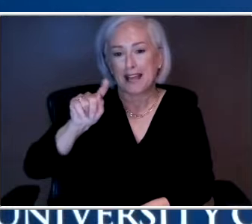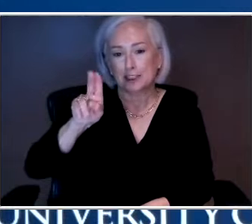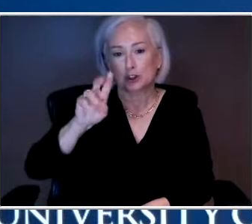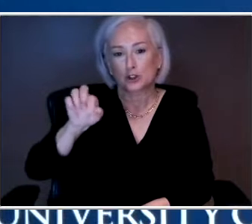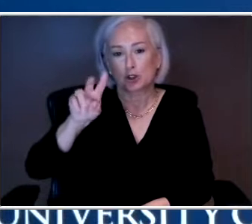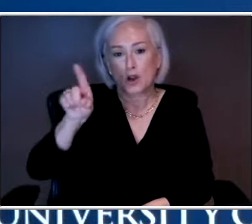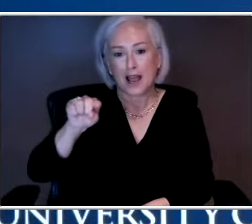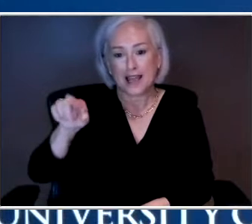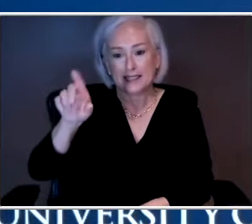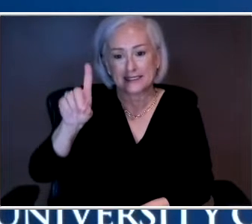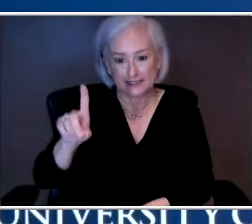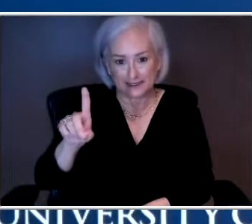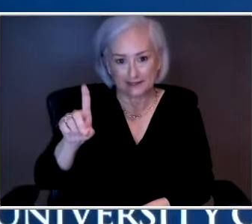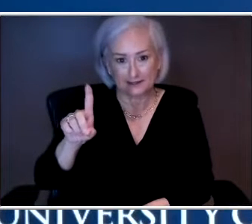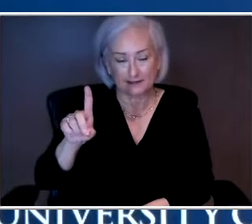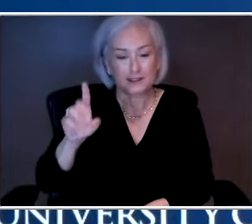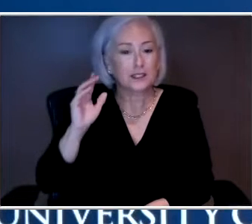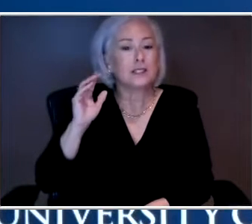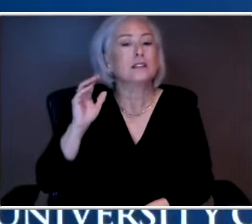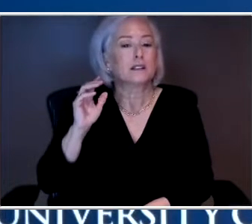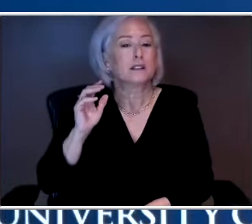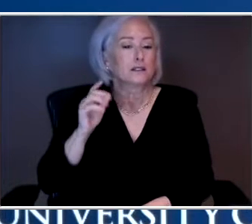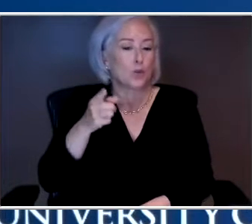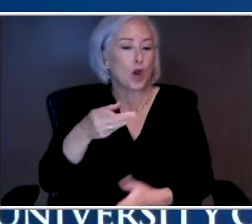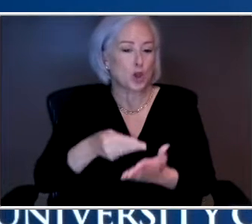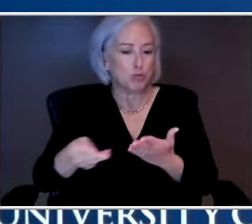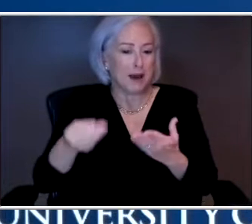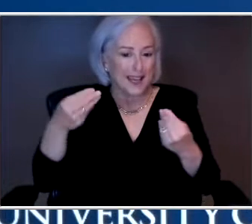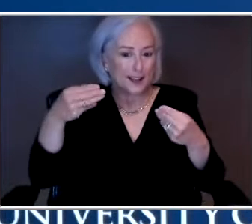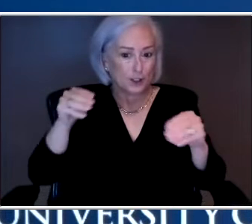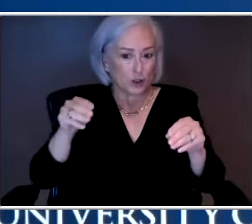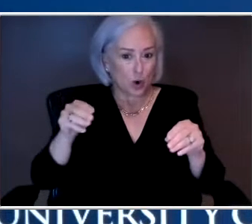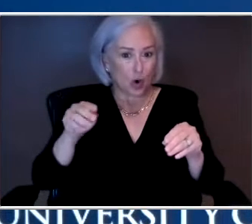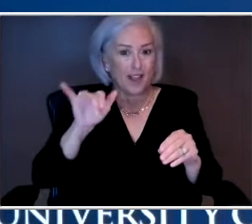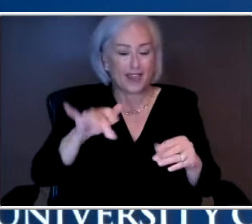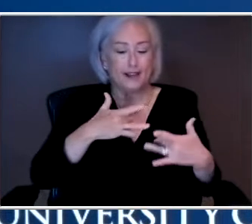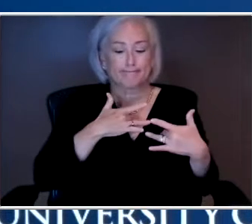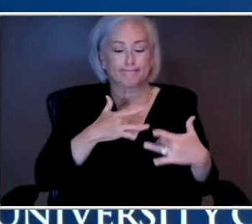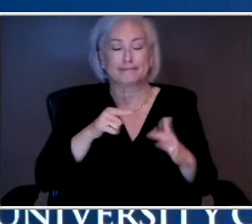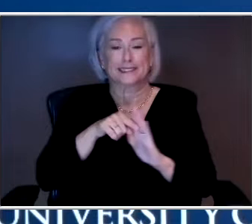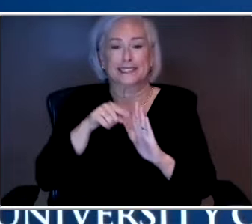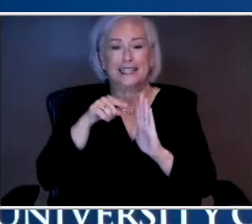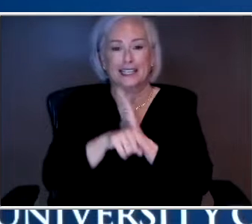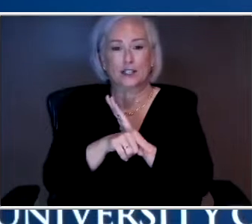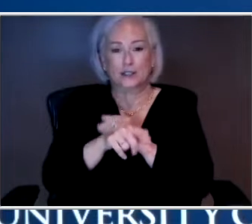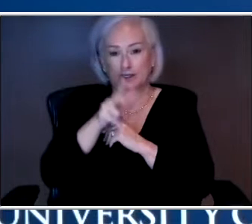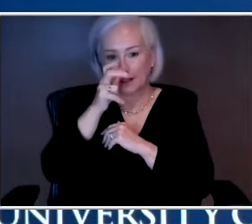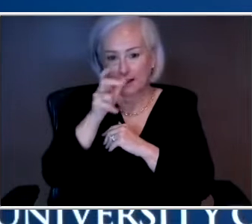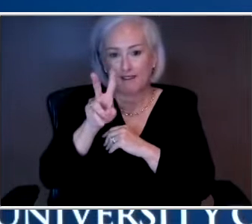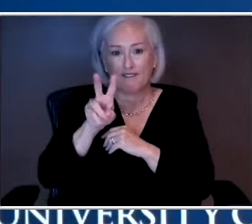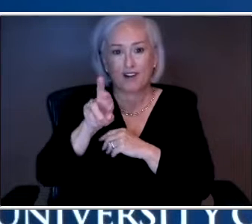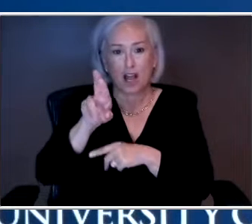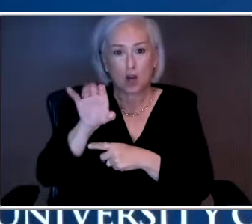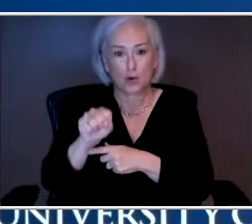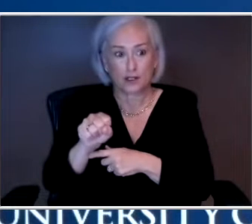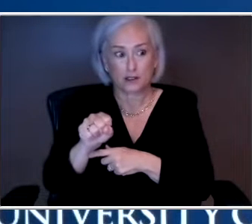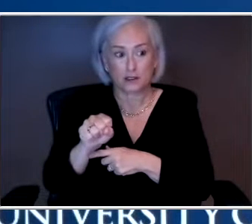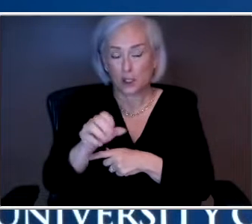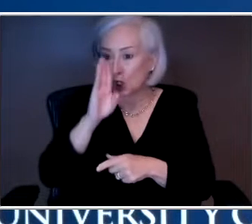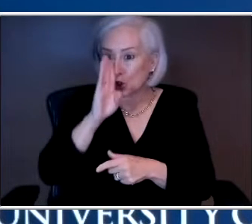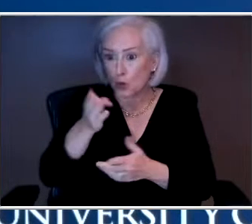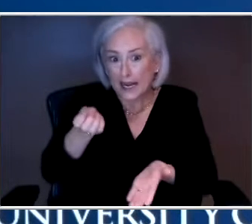pasteurized. We do believe that it does kill the virus. Now, we don't have direct evidence of this, but we know that when